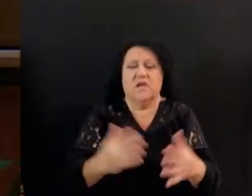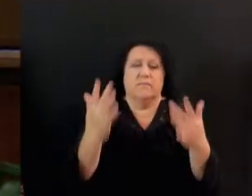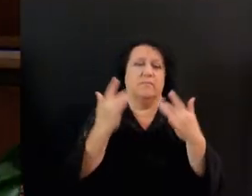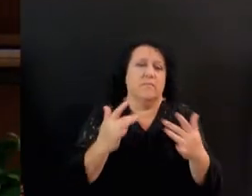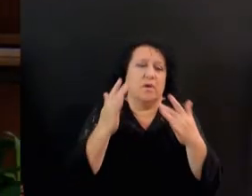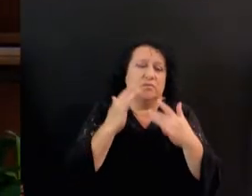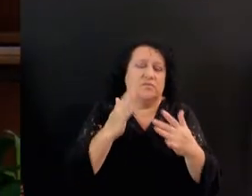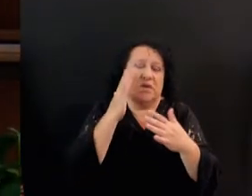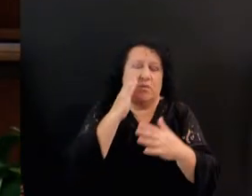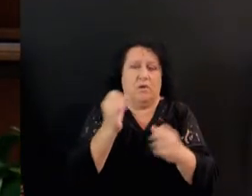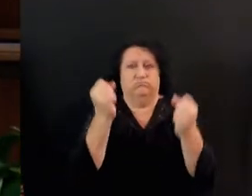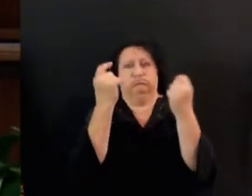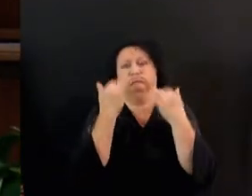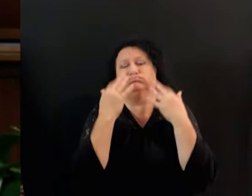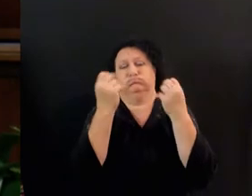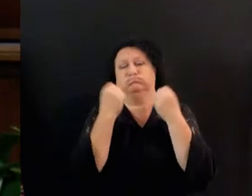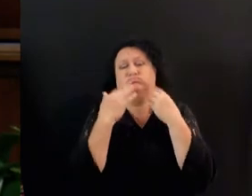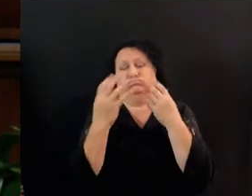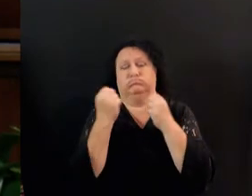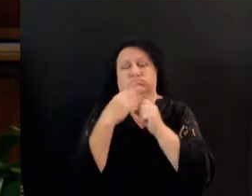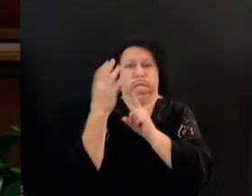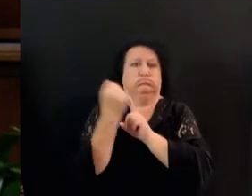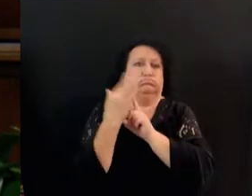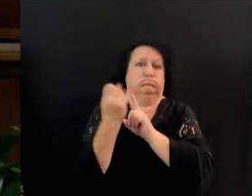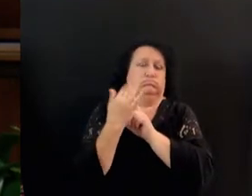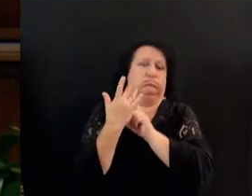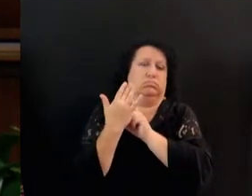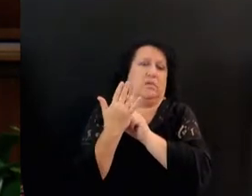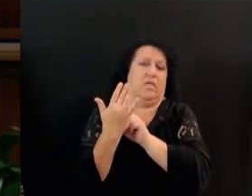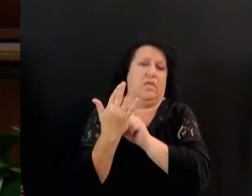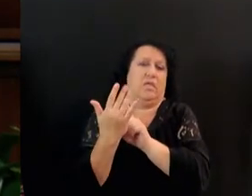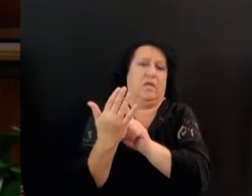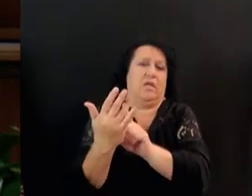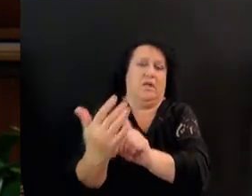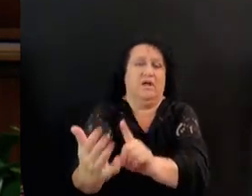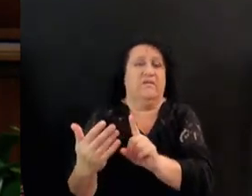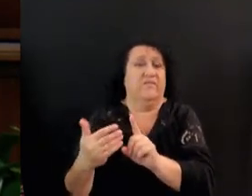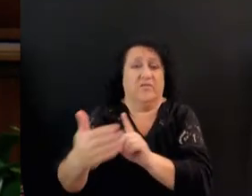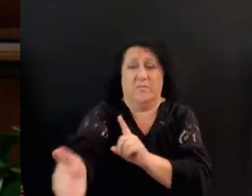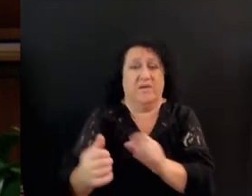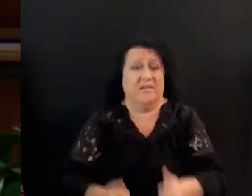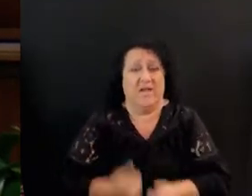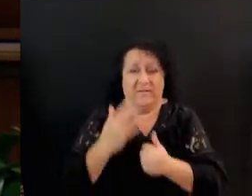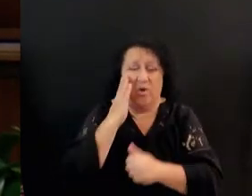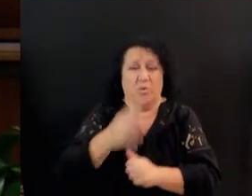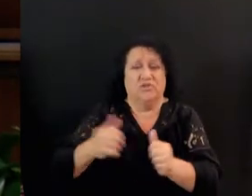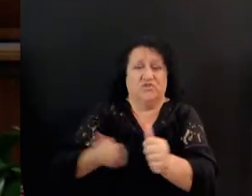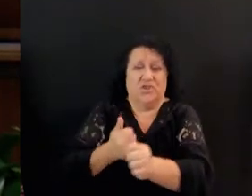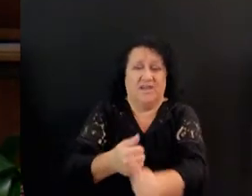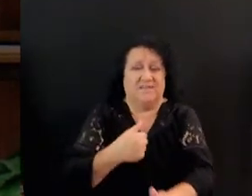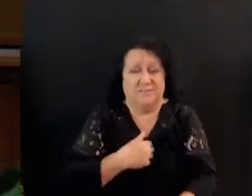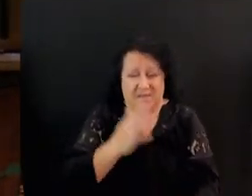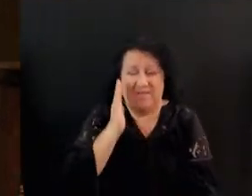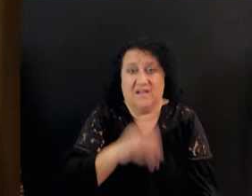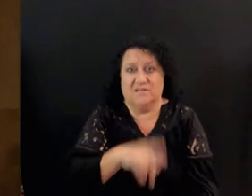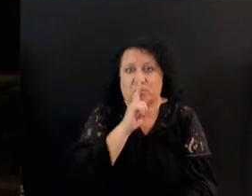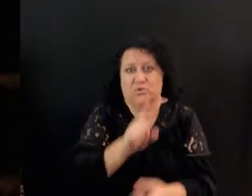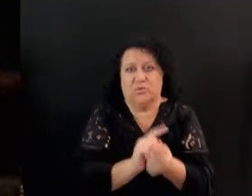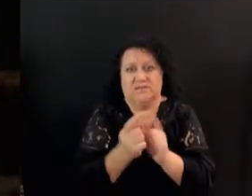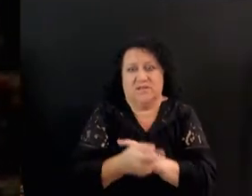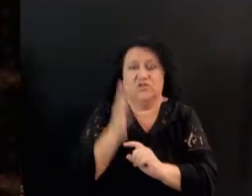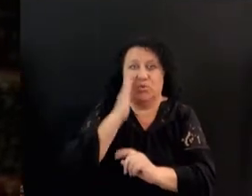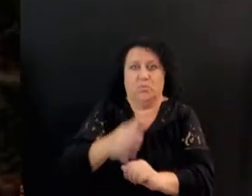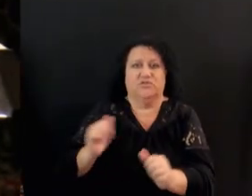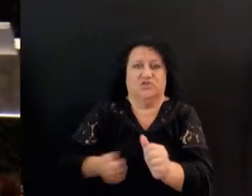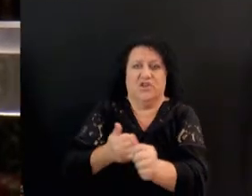down. That's the real translation. Surely goodness and mercy shall hunt me down. They shall pursue me. They shall chase me down all the days of